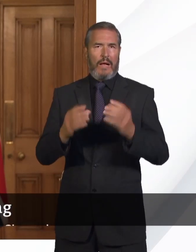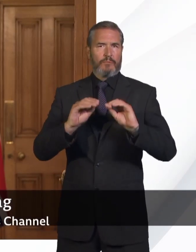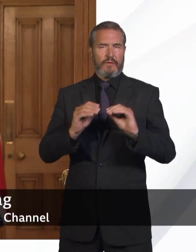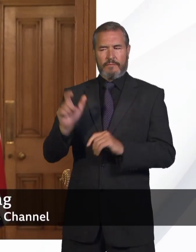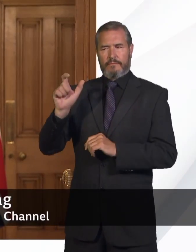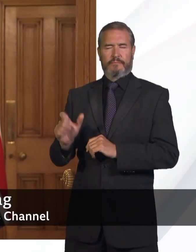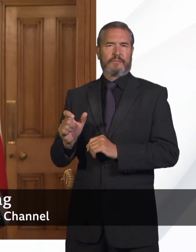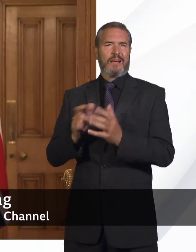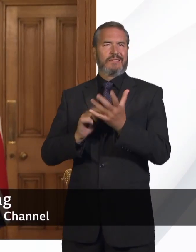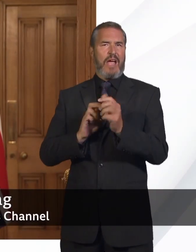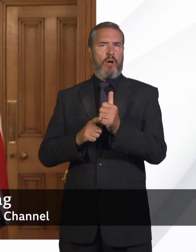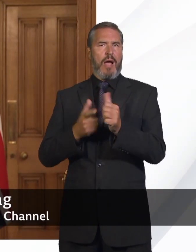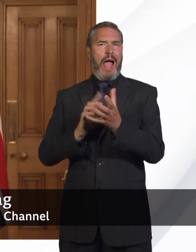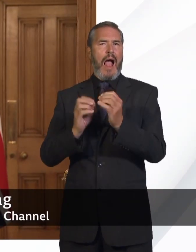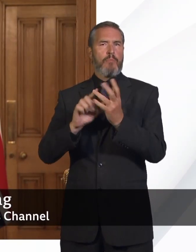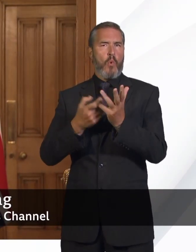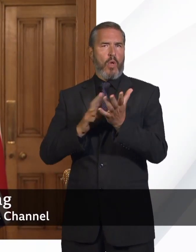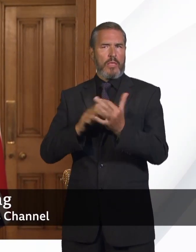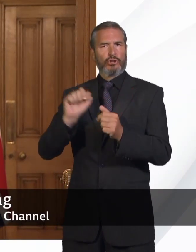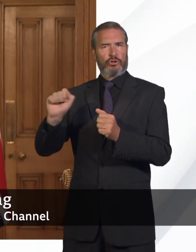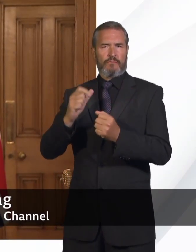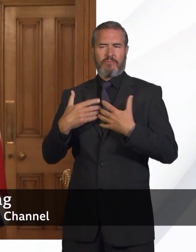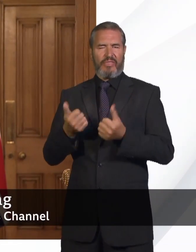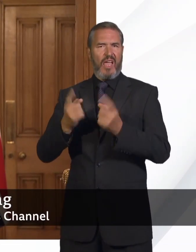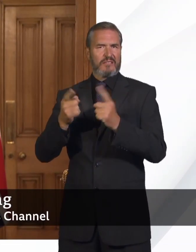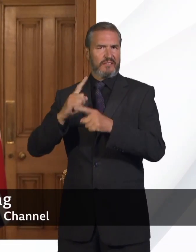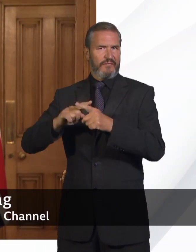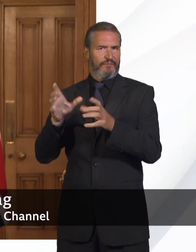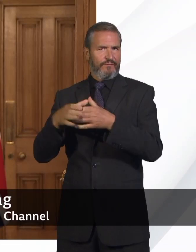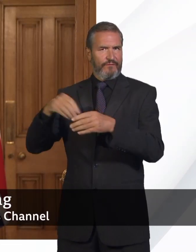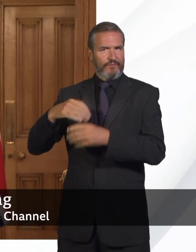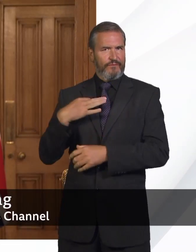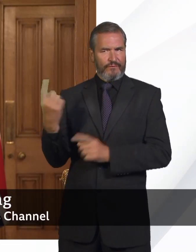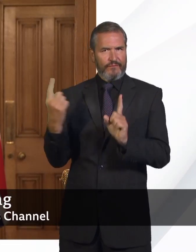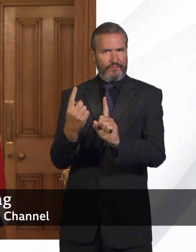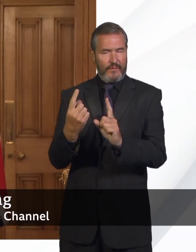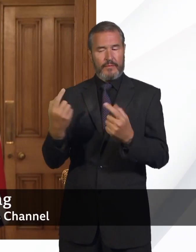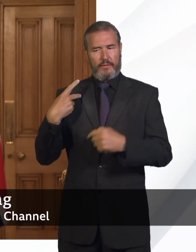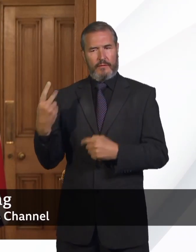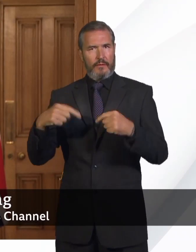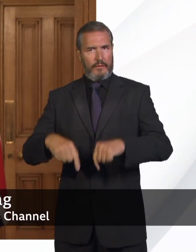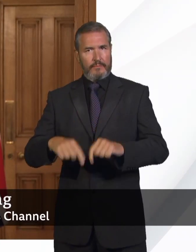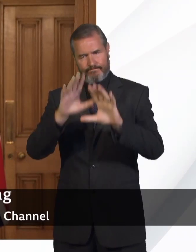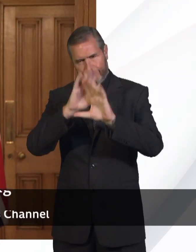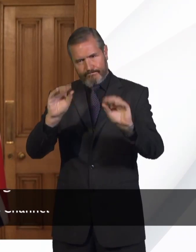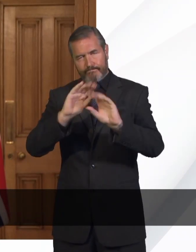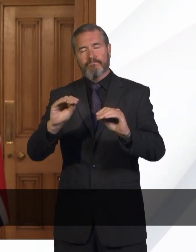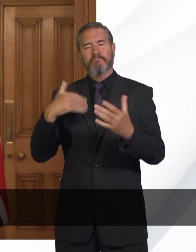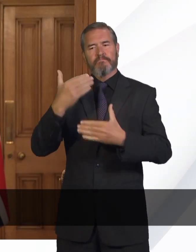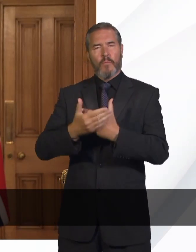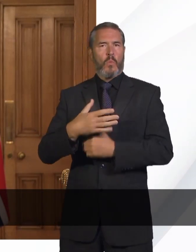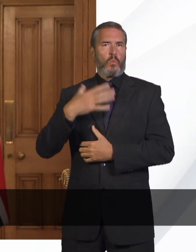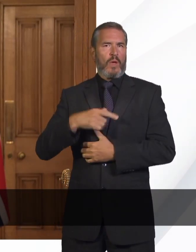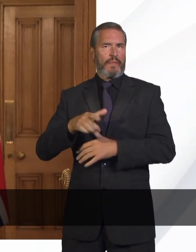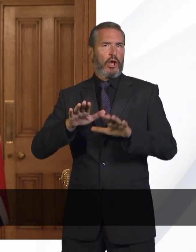The Chief Executive of the Health and Safety Executive. Today I'd like to update you on our continuing work to reopen